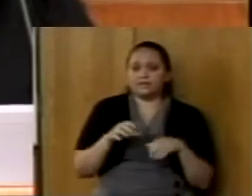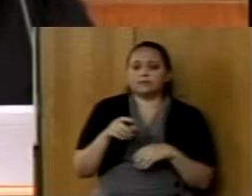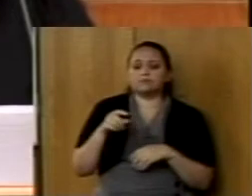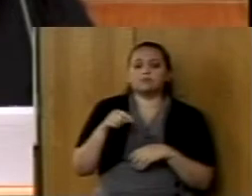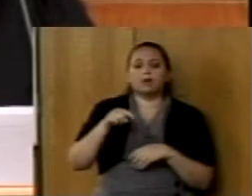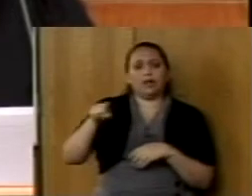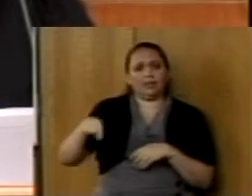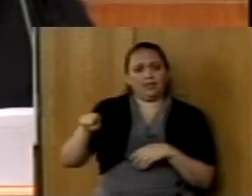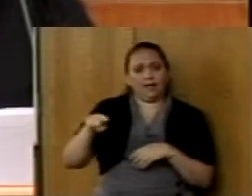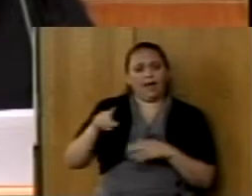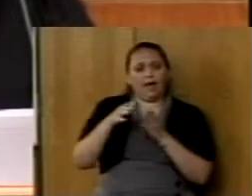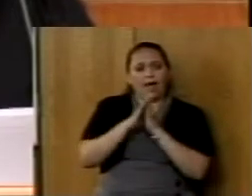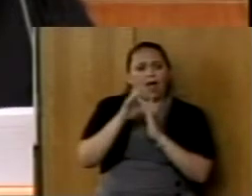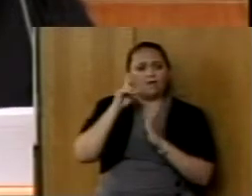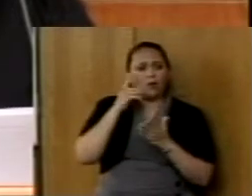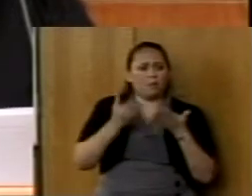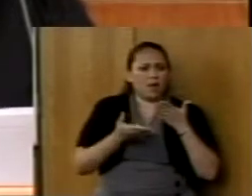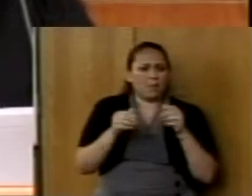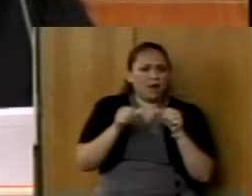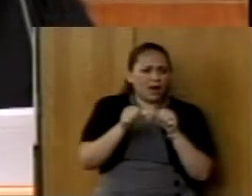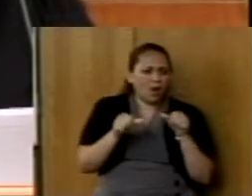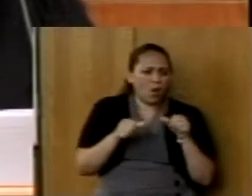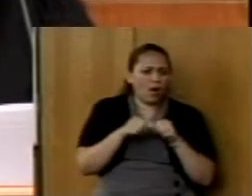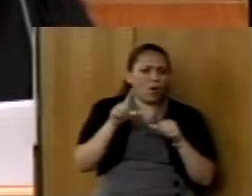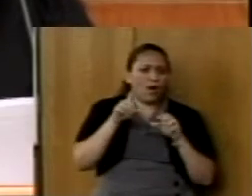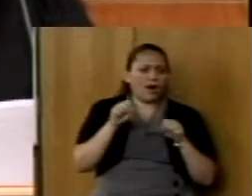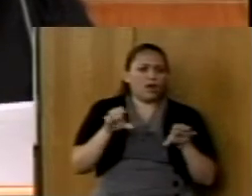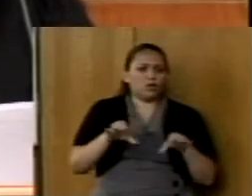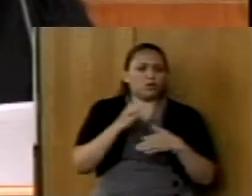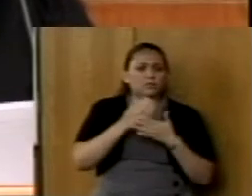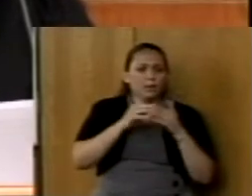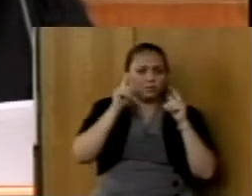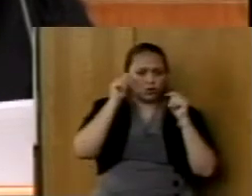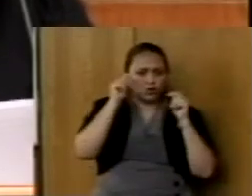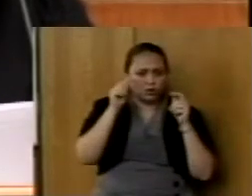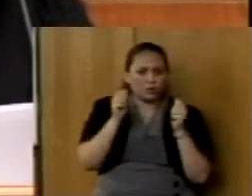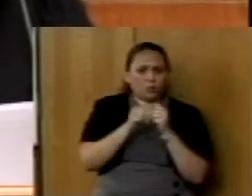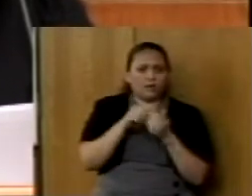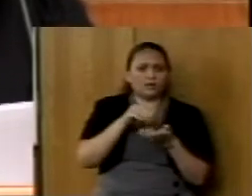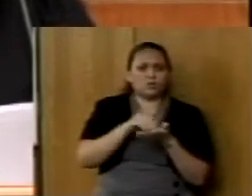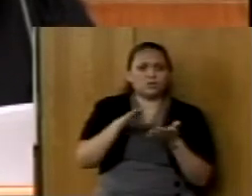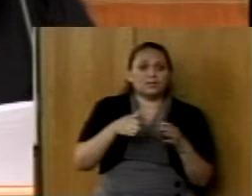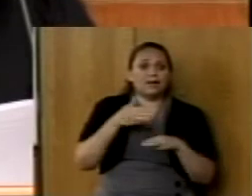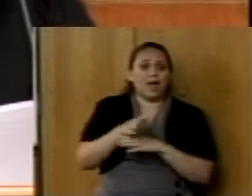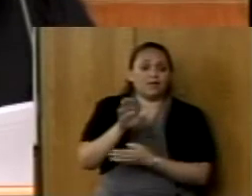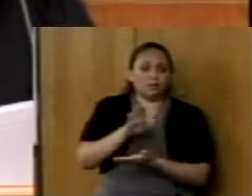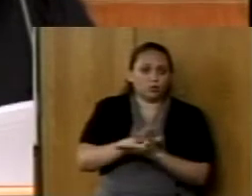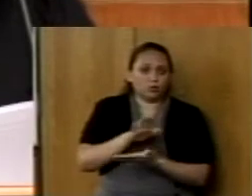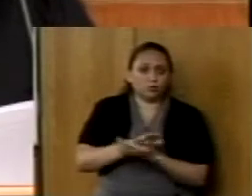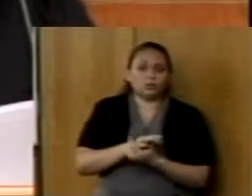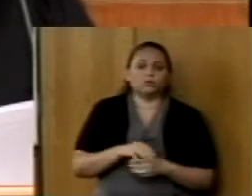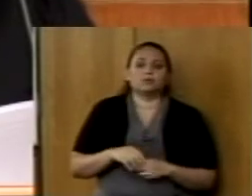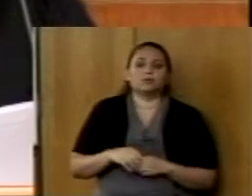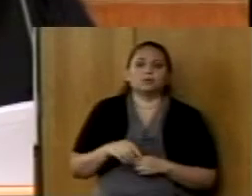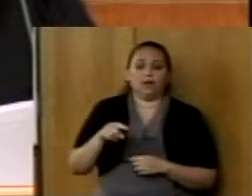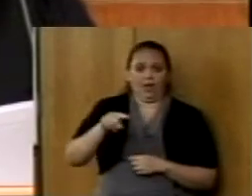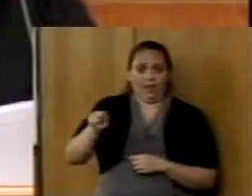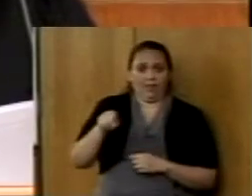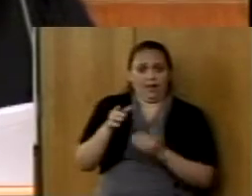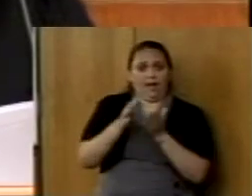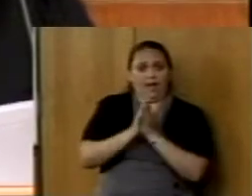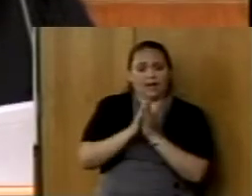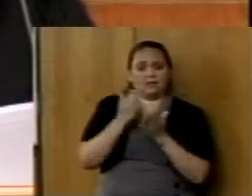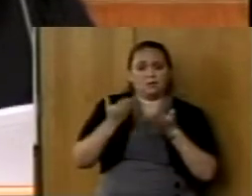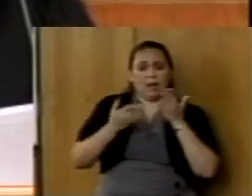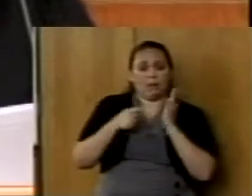asked for maybe an area where they can do some tutoring with students after school. They asked that maybe